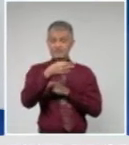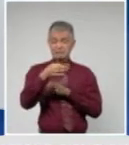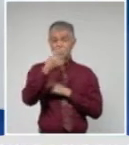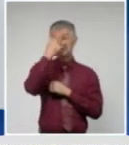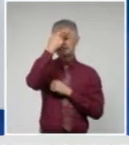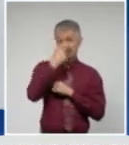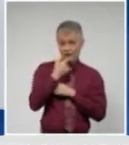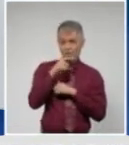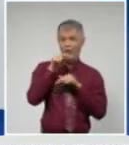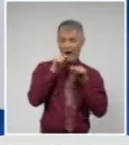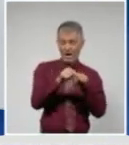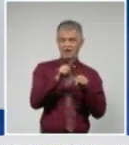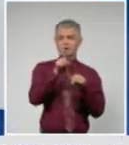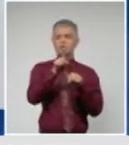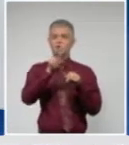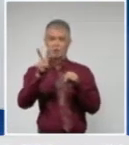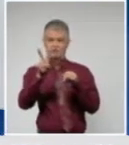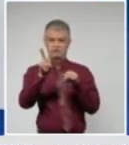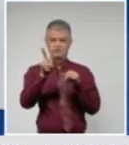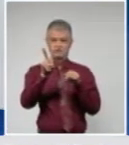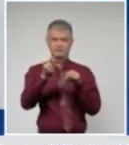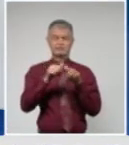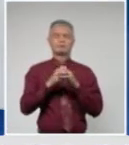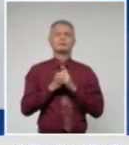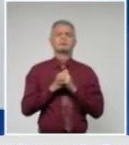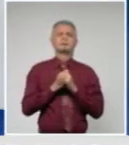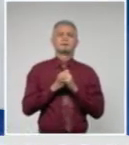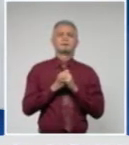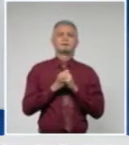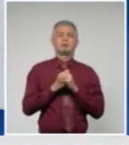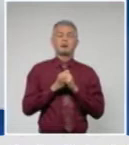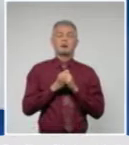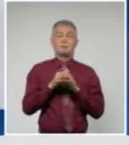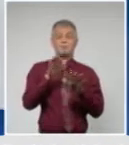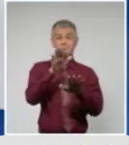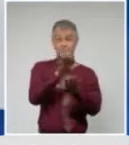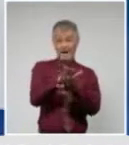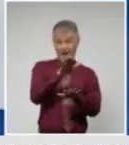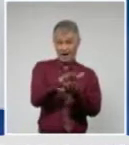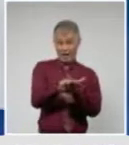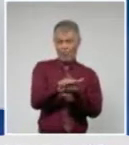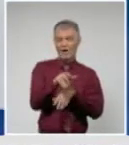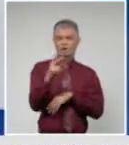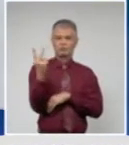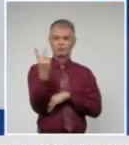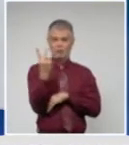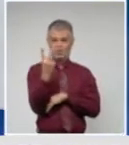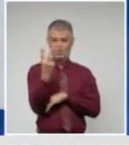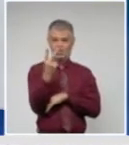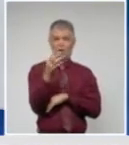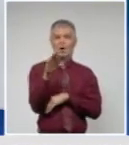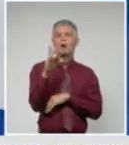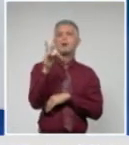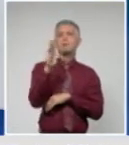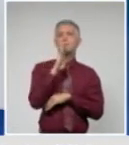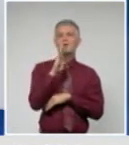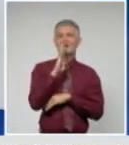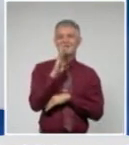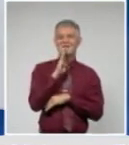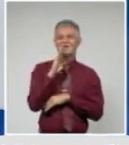of Ciego de Avila with 12, Majagua with 2, Bolivia with